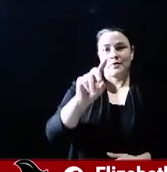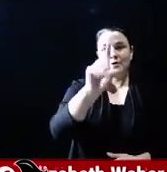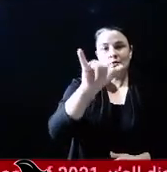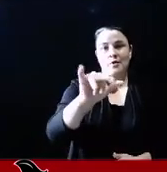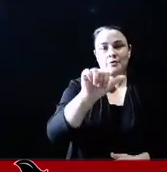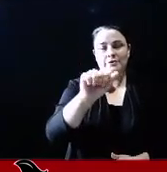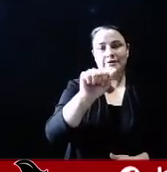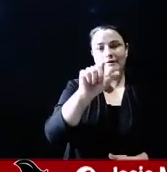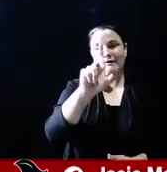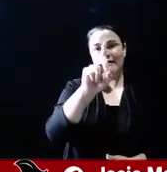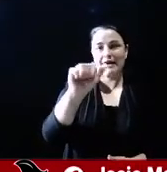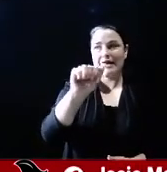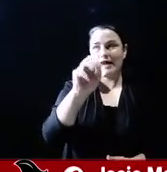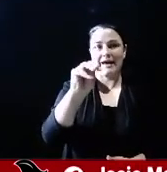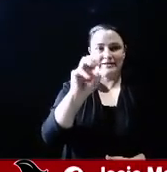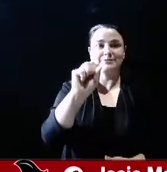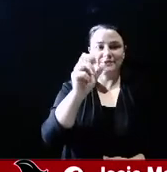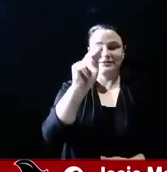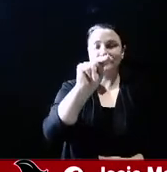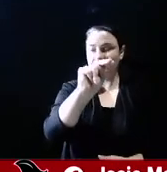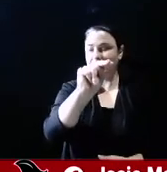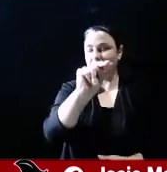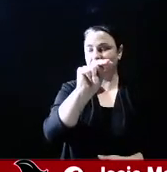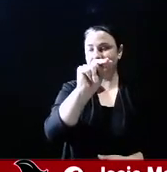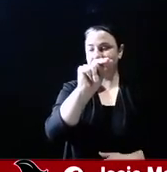Cody Darren Adamson.